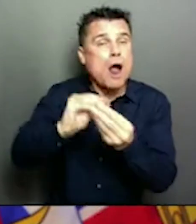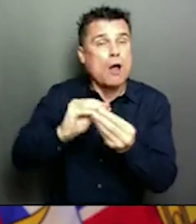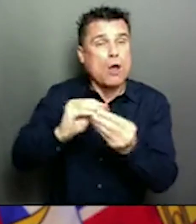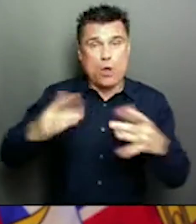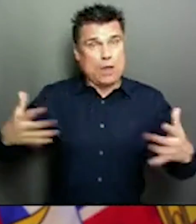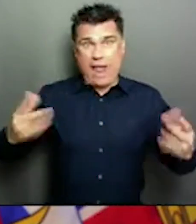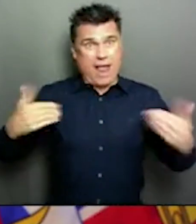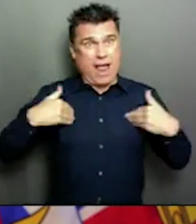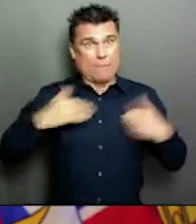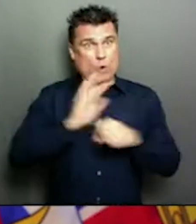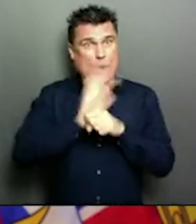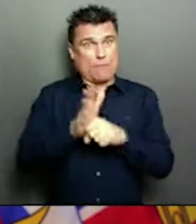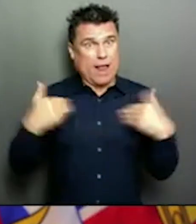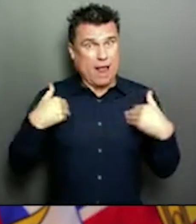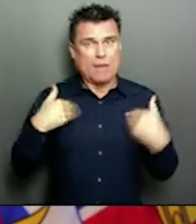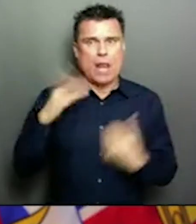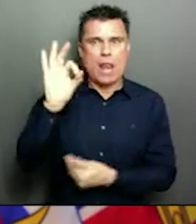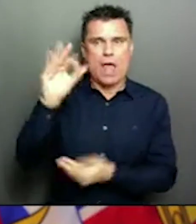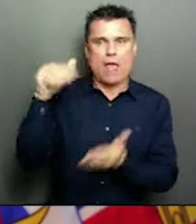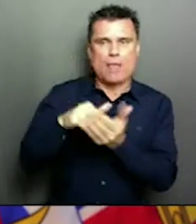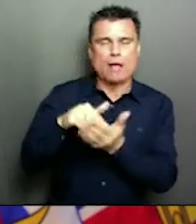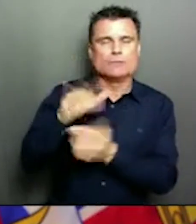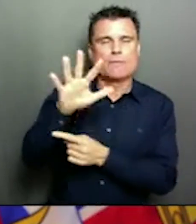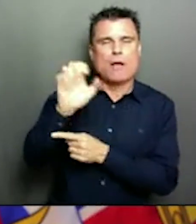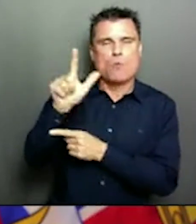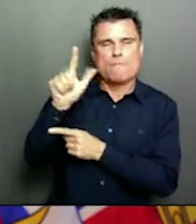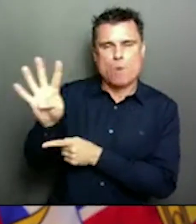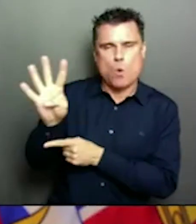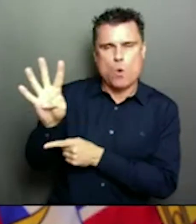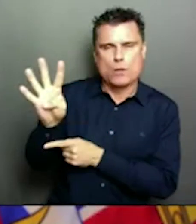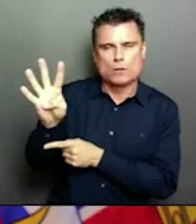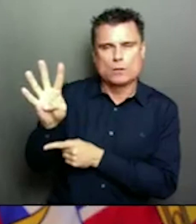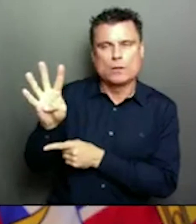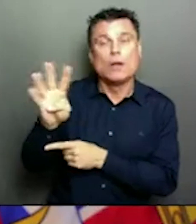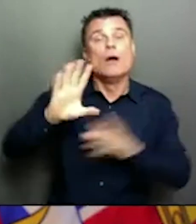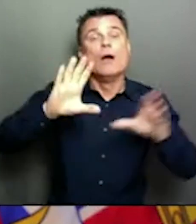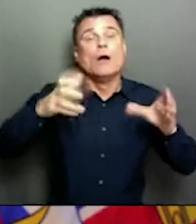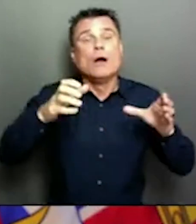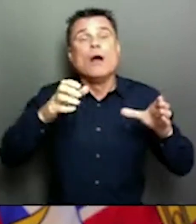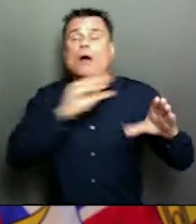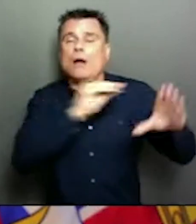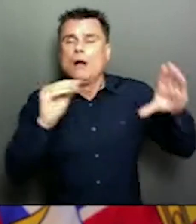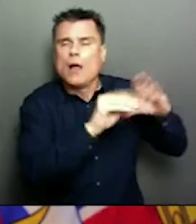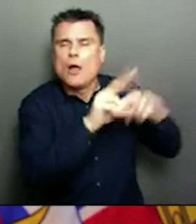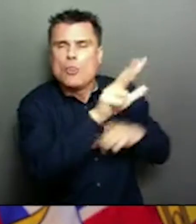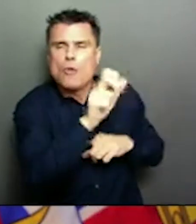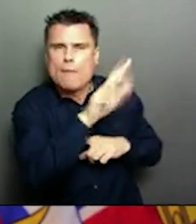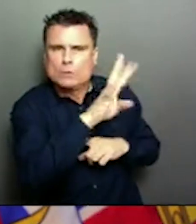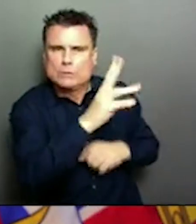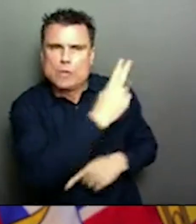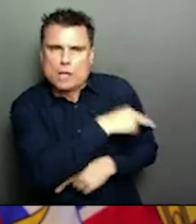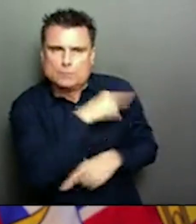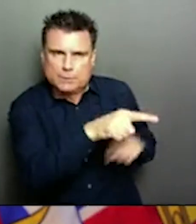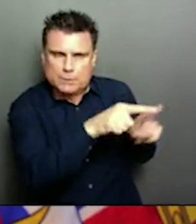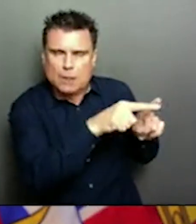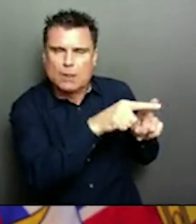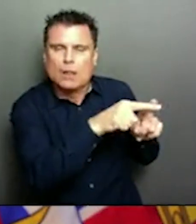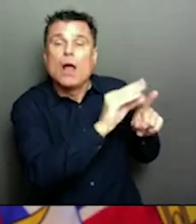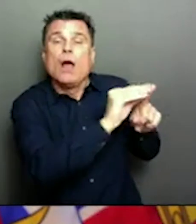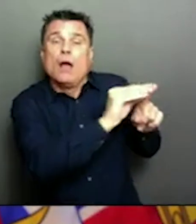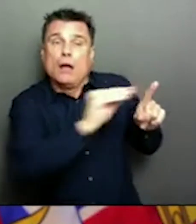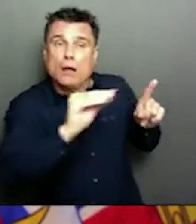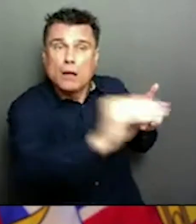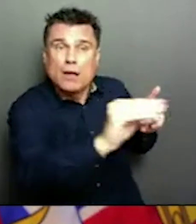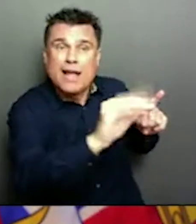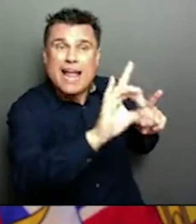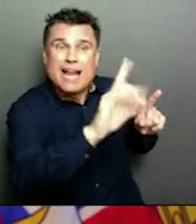of whom 346 are in hospital, 83 of whom are in critical care or ICU. Additionally, we have